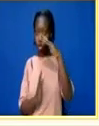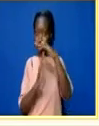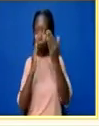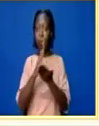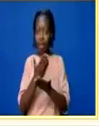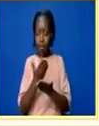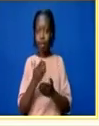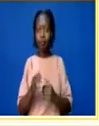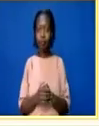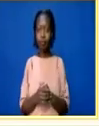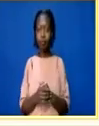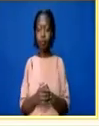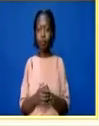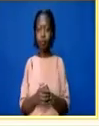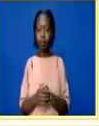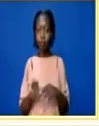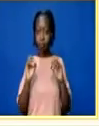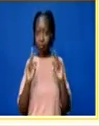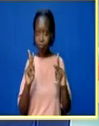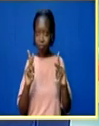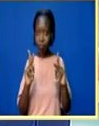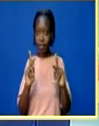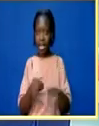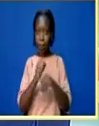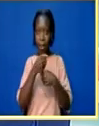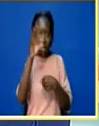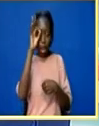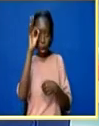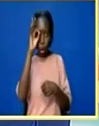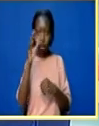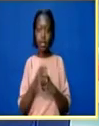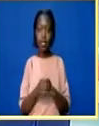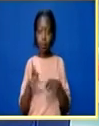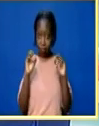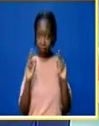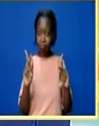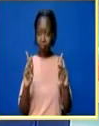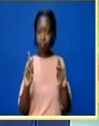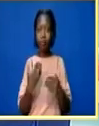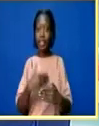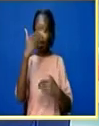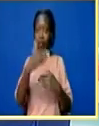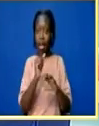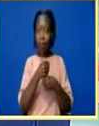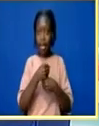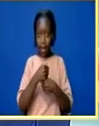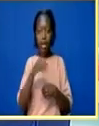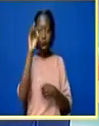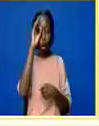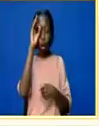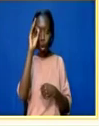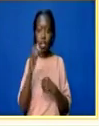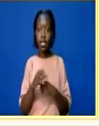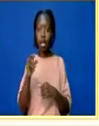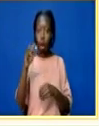whole bottle of water pouring, mm-hmm, down. We, mm-hmm, want to see the effect of the droplet. Okay. So once you have made the tiny hole on the lid, mm-hmm, pour the